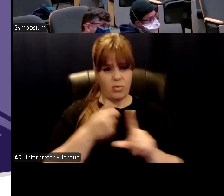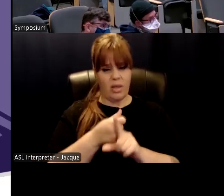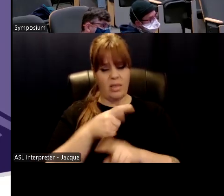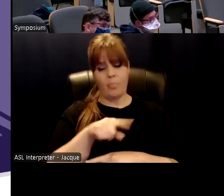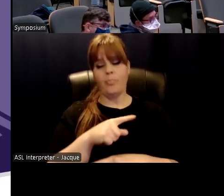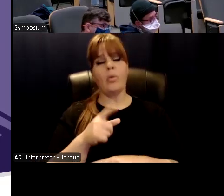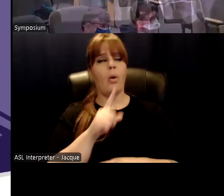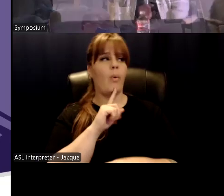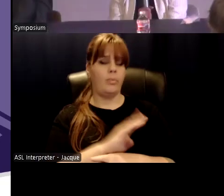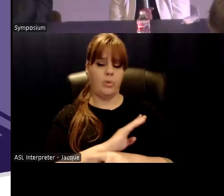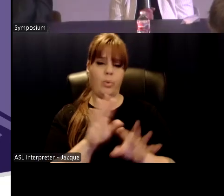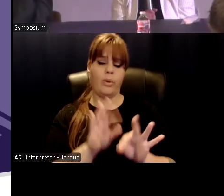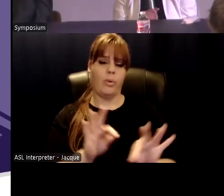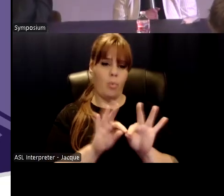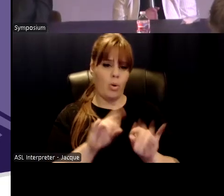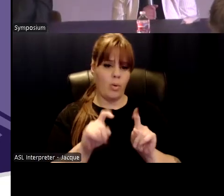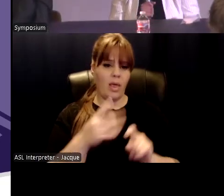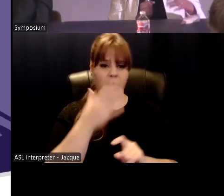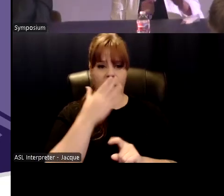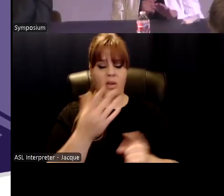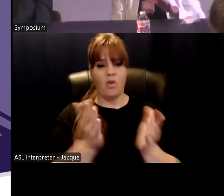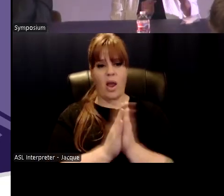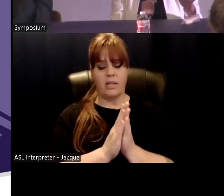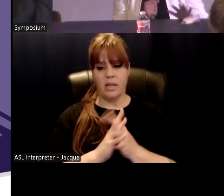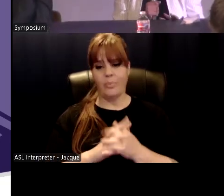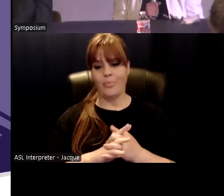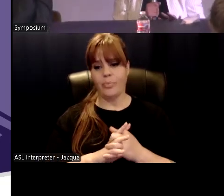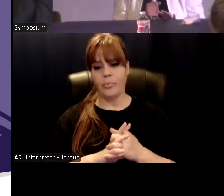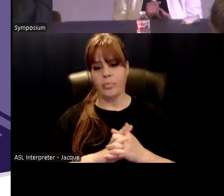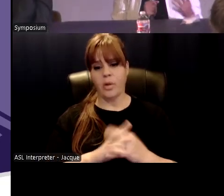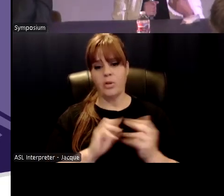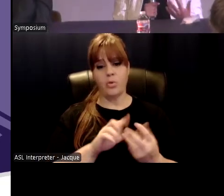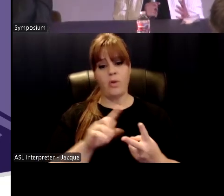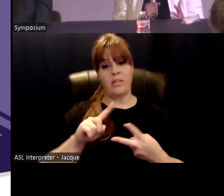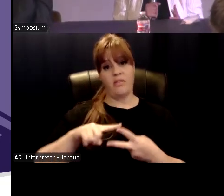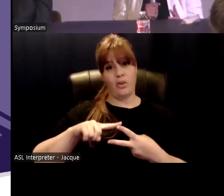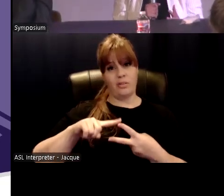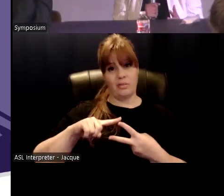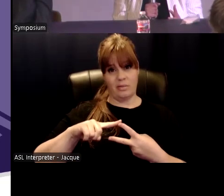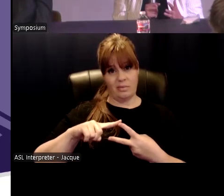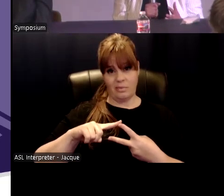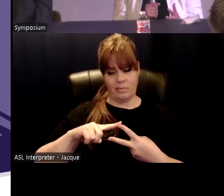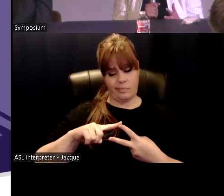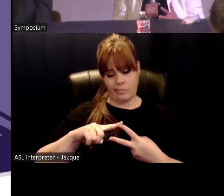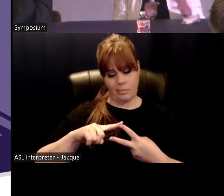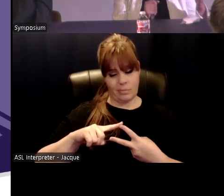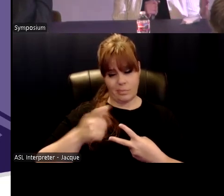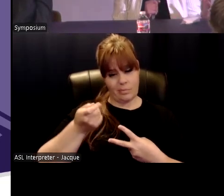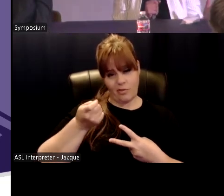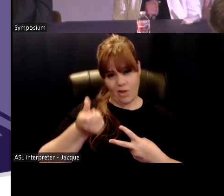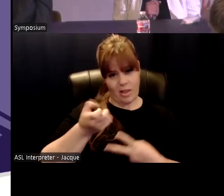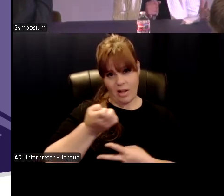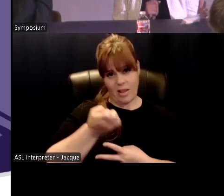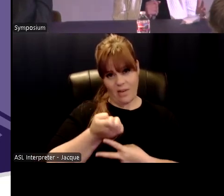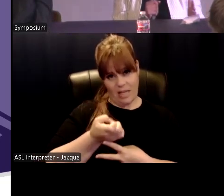Absolutely. Very important questions, and thank you for asking them. To address the first is only anecdotal evidence that I have that's worked